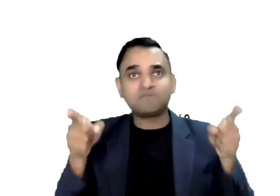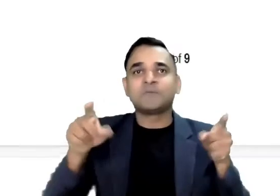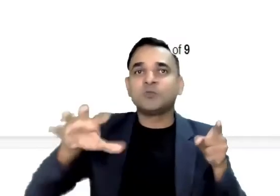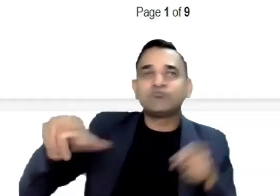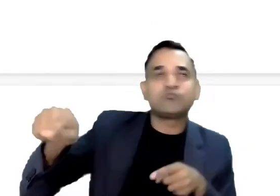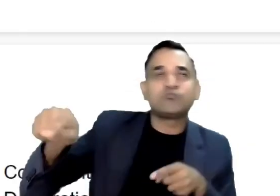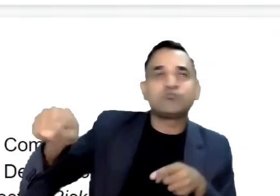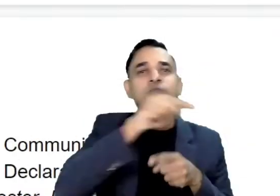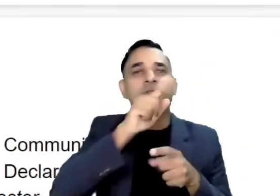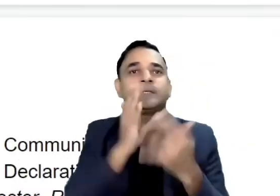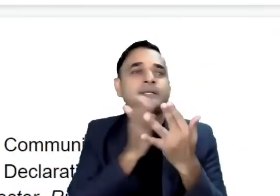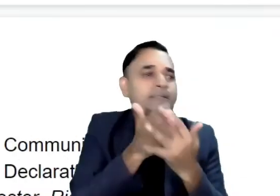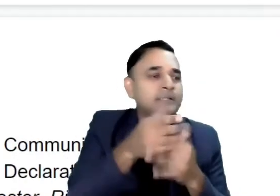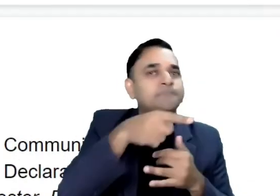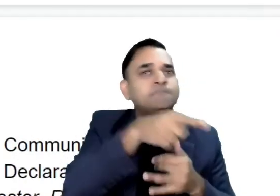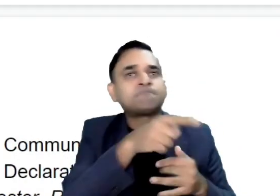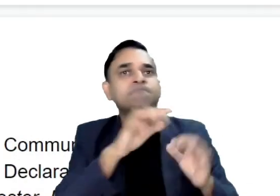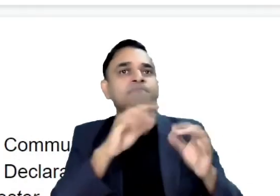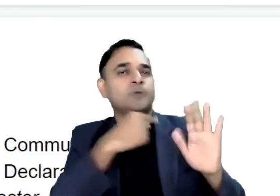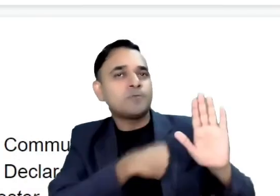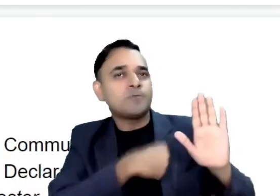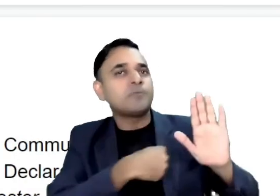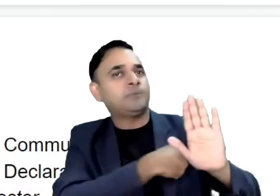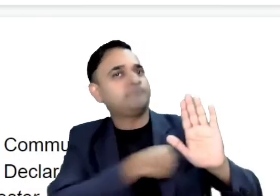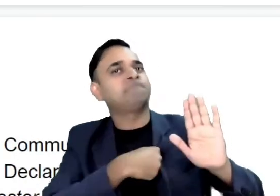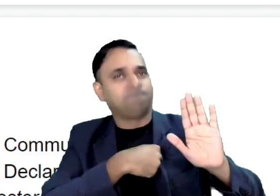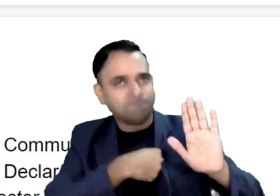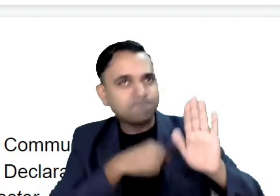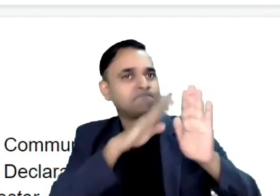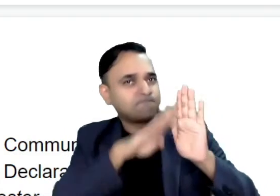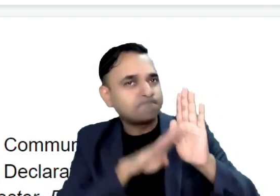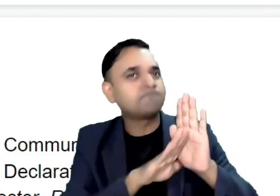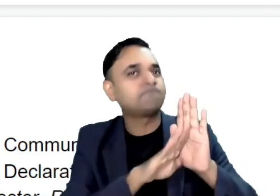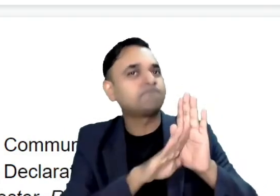have any views or comments on that, please?